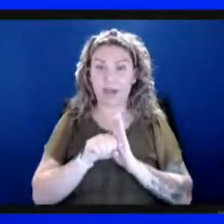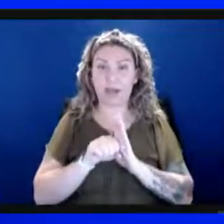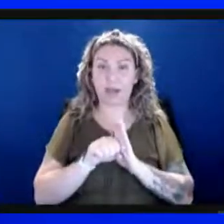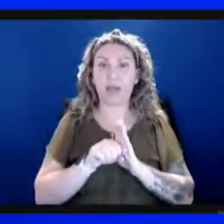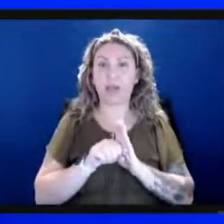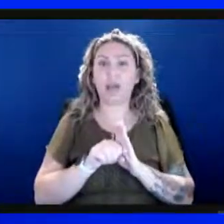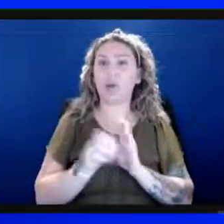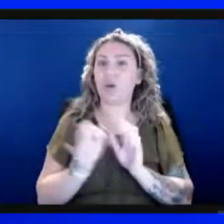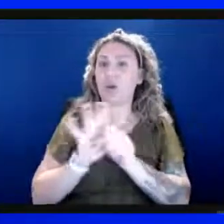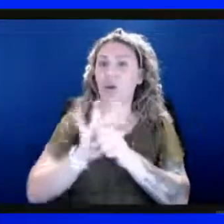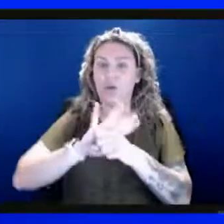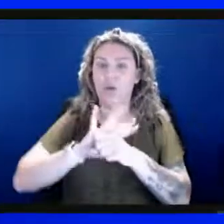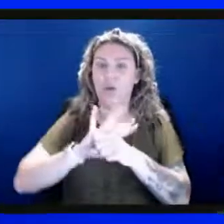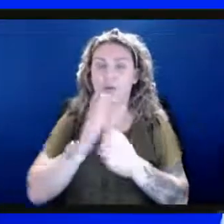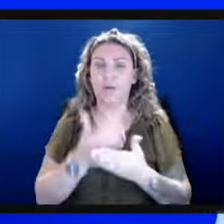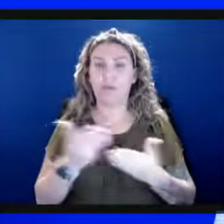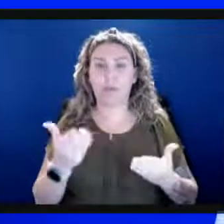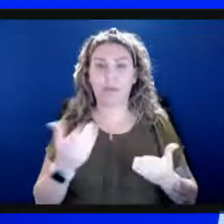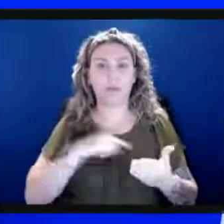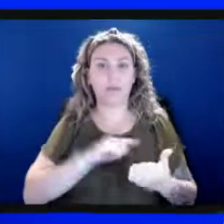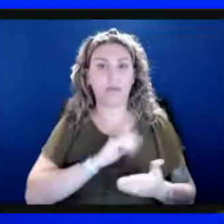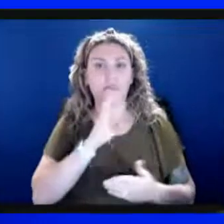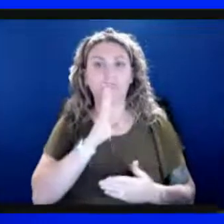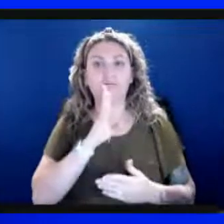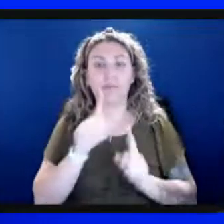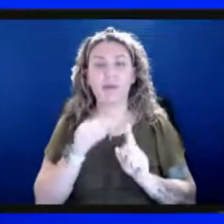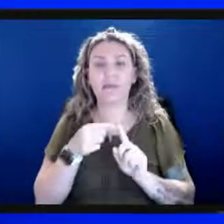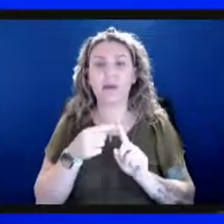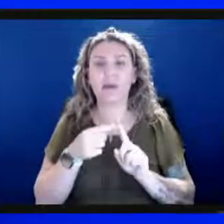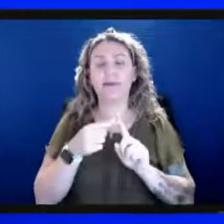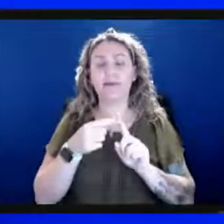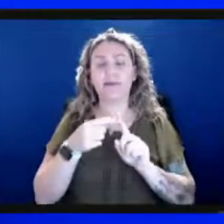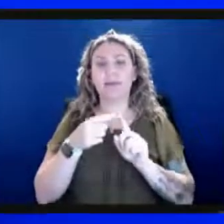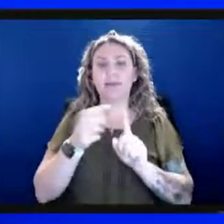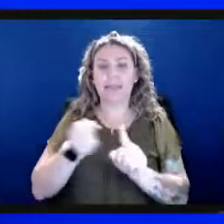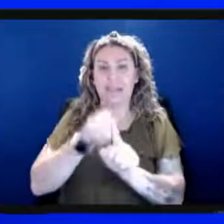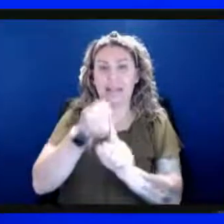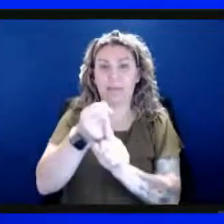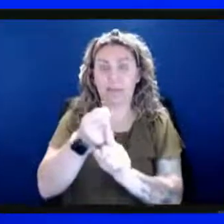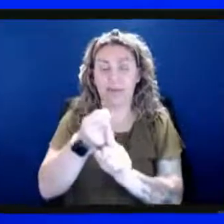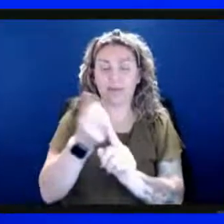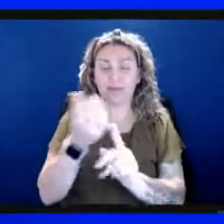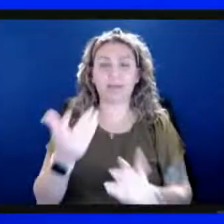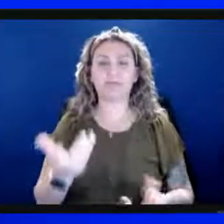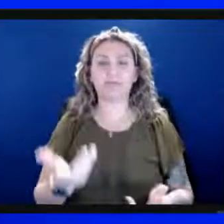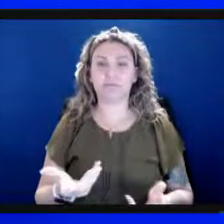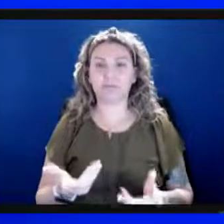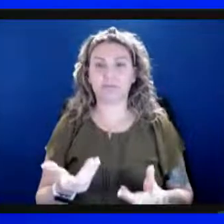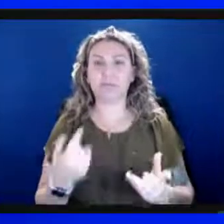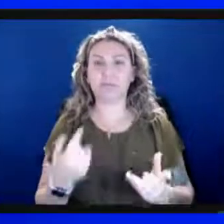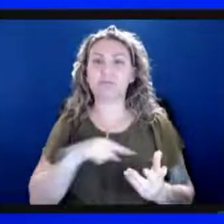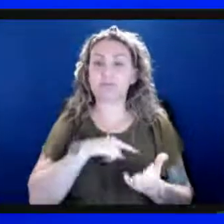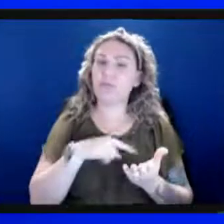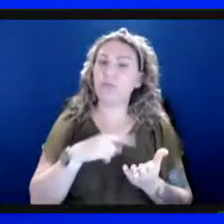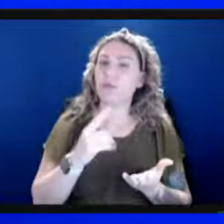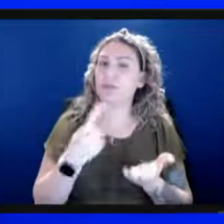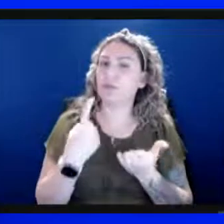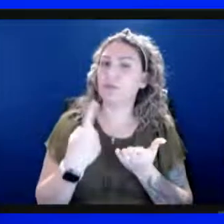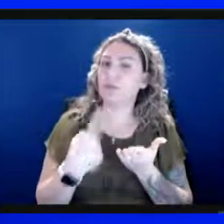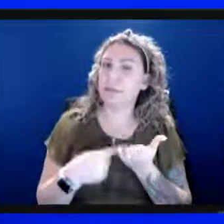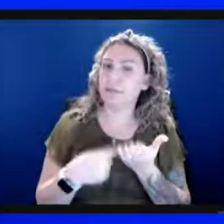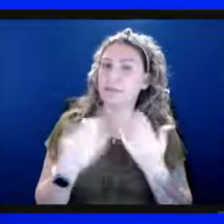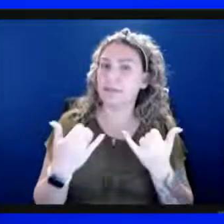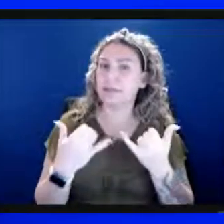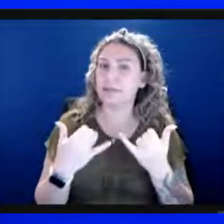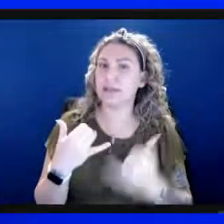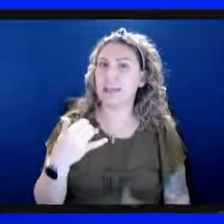the things that we have been talking about that are making the impact that we are discussing here, such as the fentanyl, I'm not